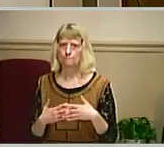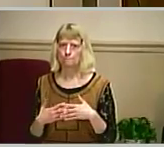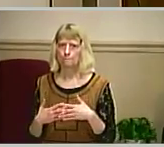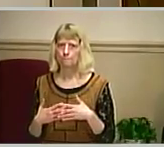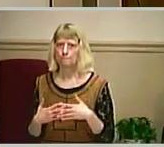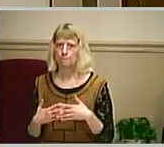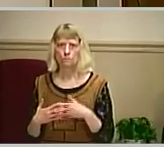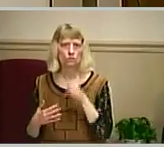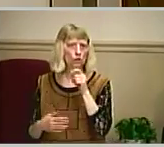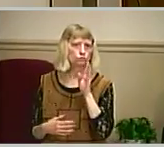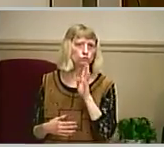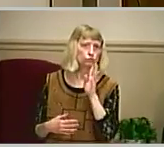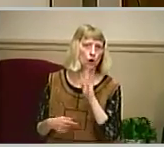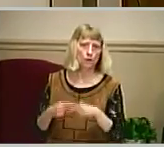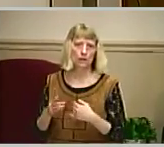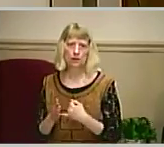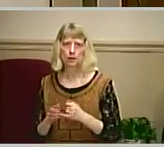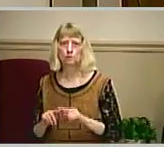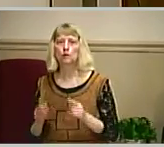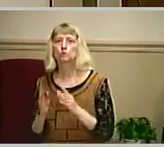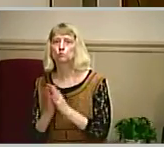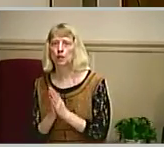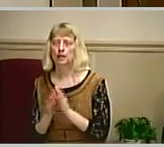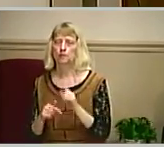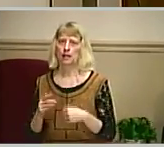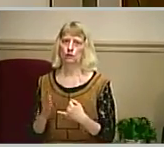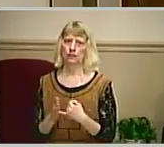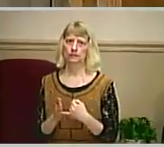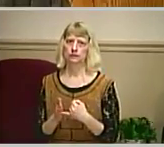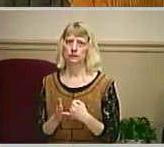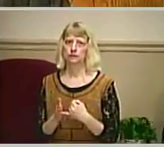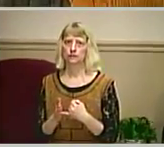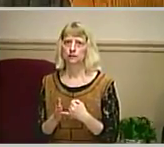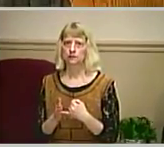Let's not just talk about revival, but let's pray for it.